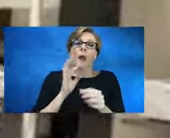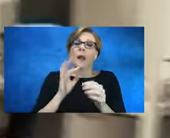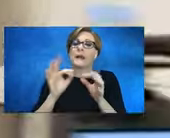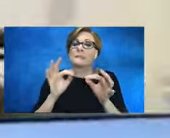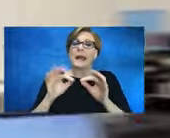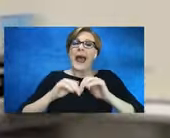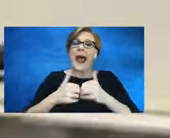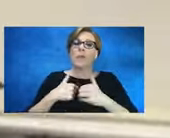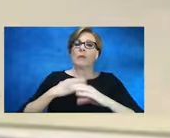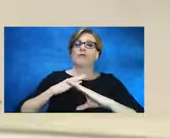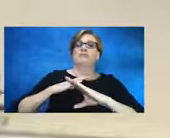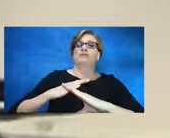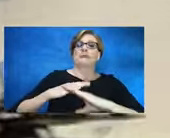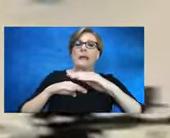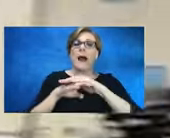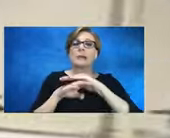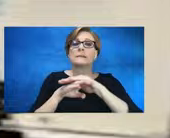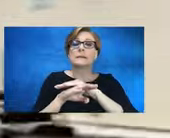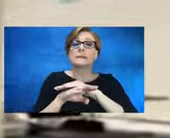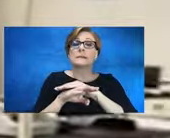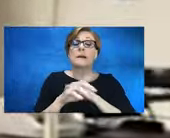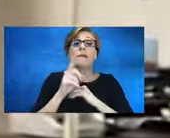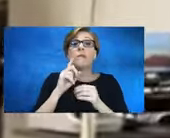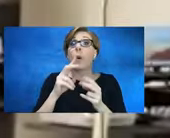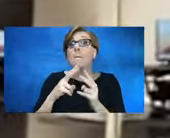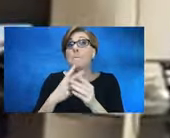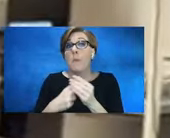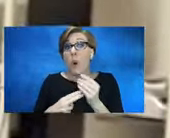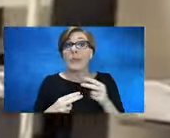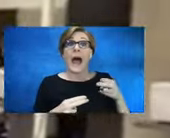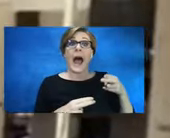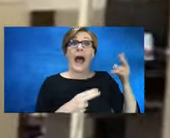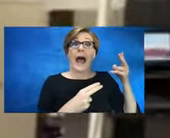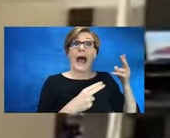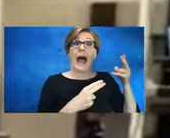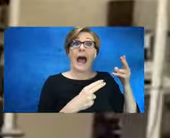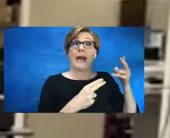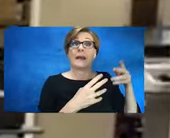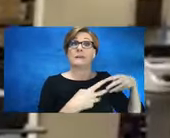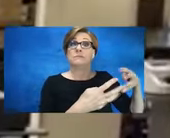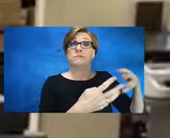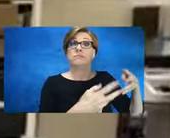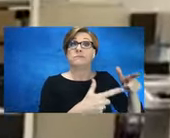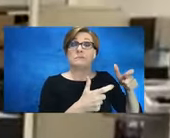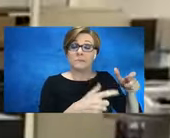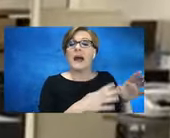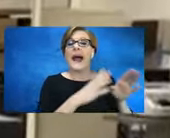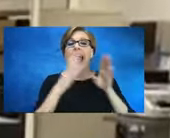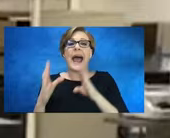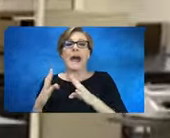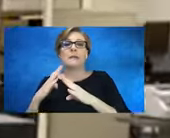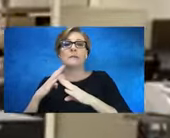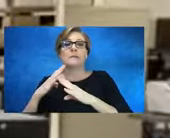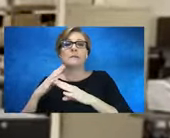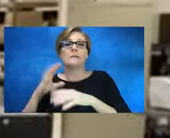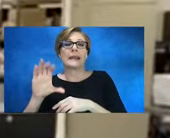tabulation equipment. This is for all our HiPro and our Canons, and it's through multi-factor authentication. So that's just a fancy way of saying